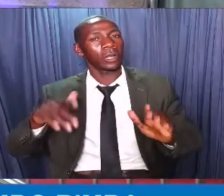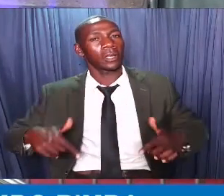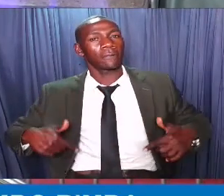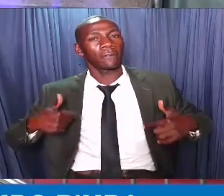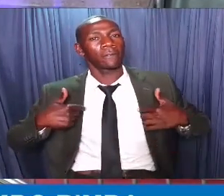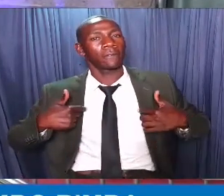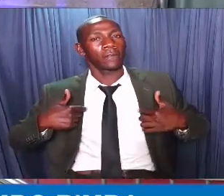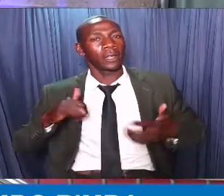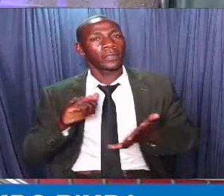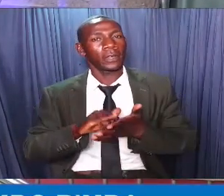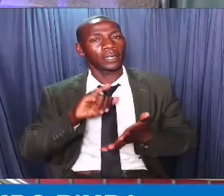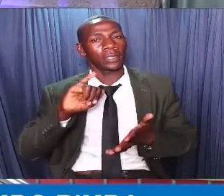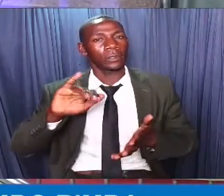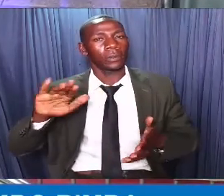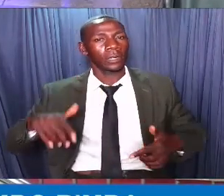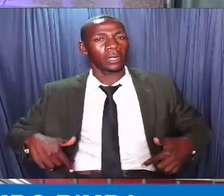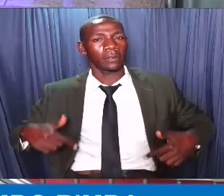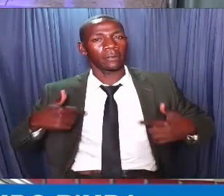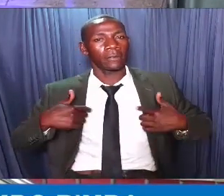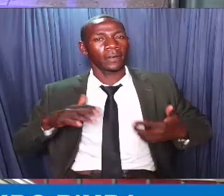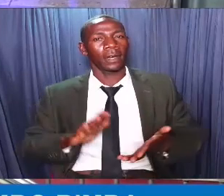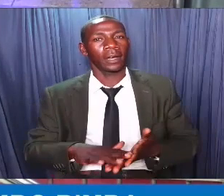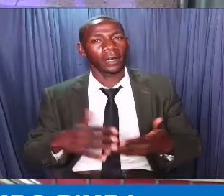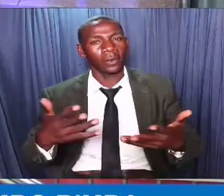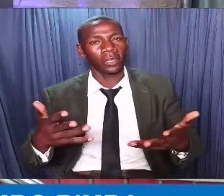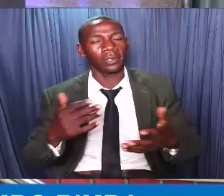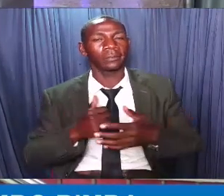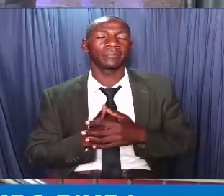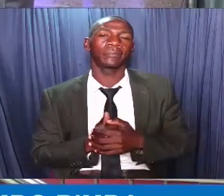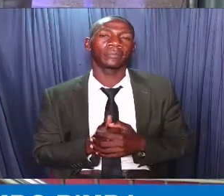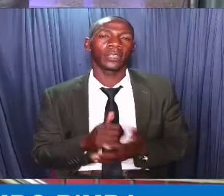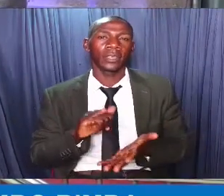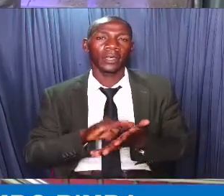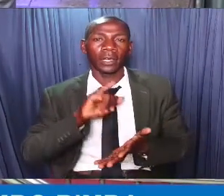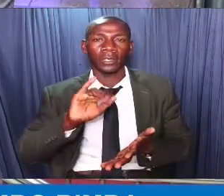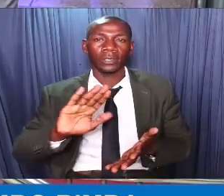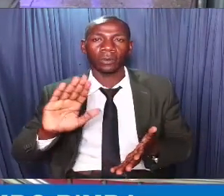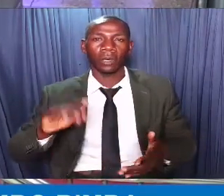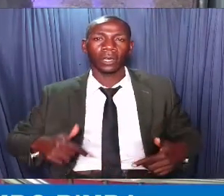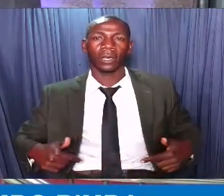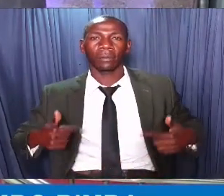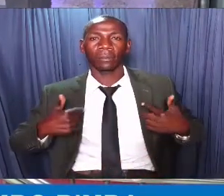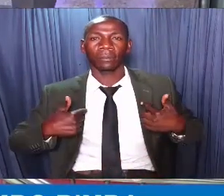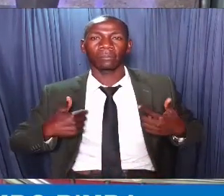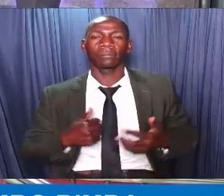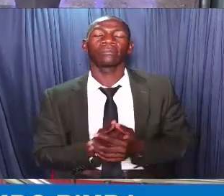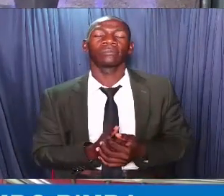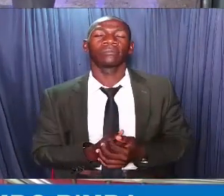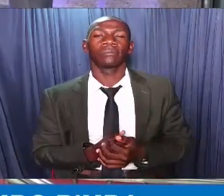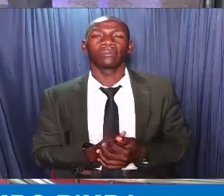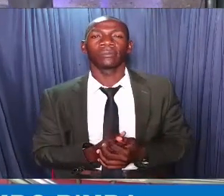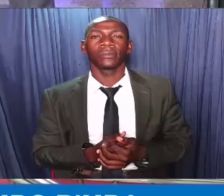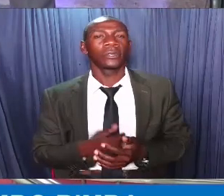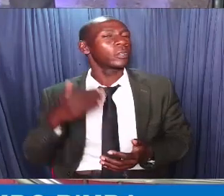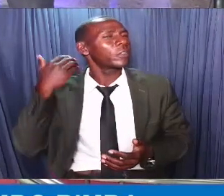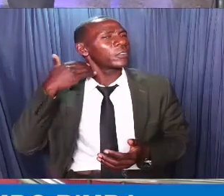wellness. Ndio uzima wako. That is your wellness. Hallelujah. Hallelujah. Ndio uzima wako. That is your wellness.